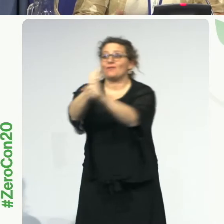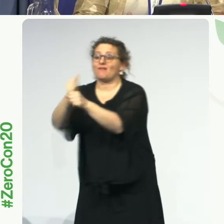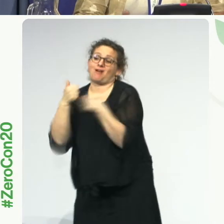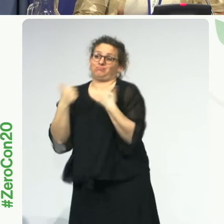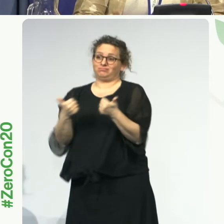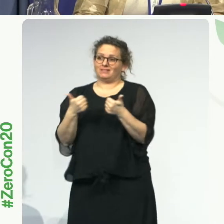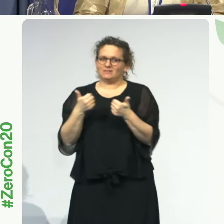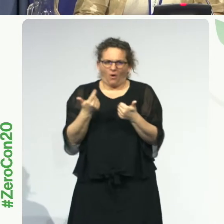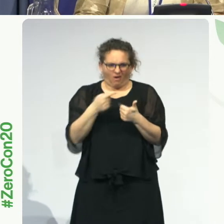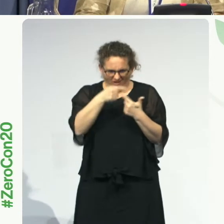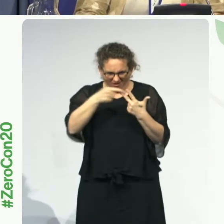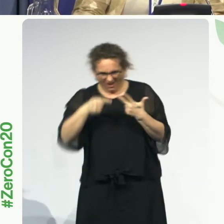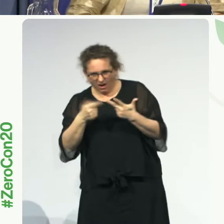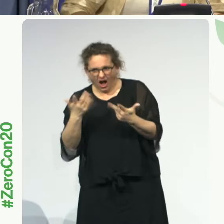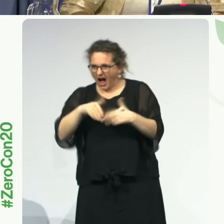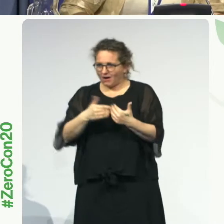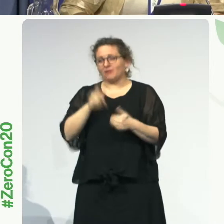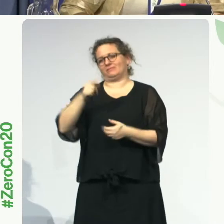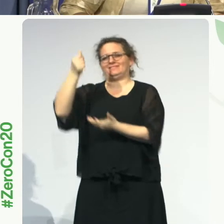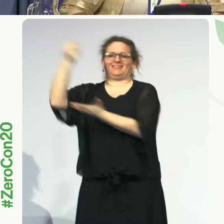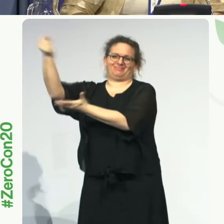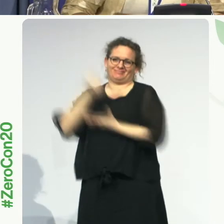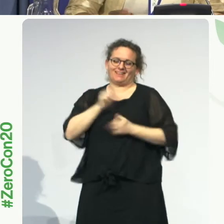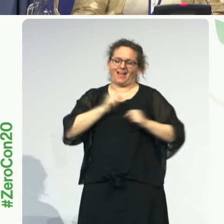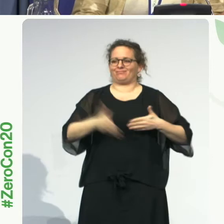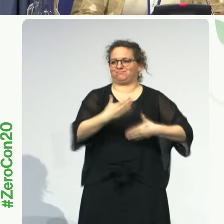life skills and learning in agriculture.